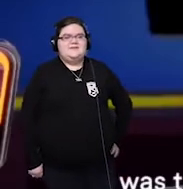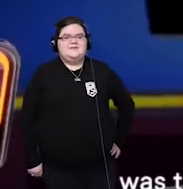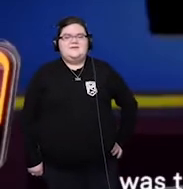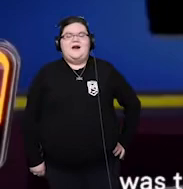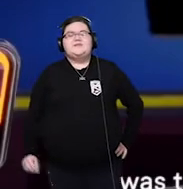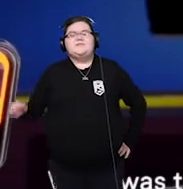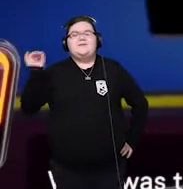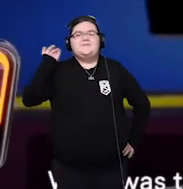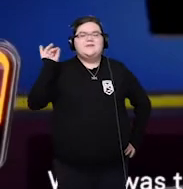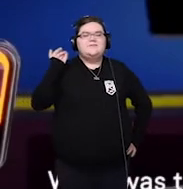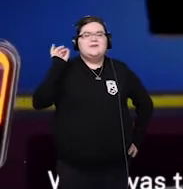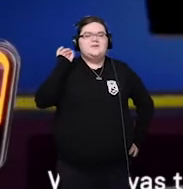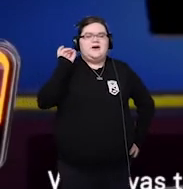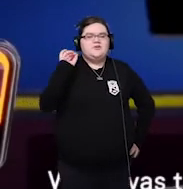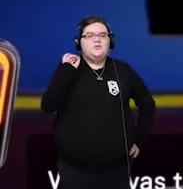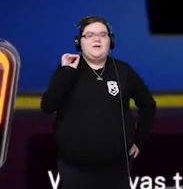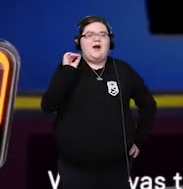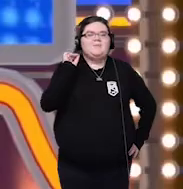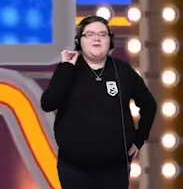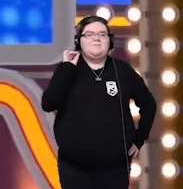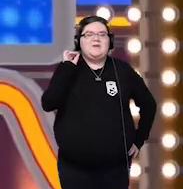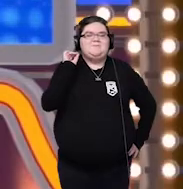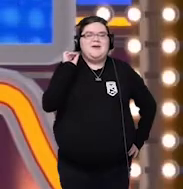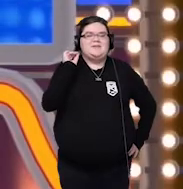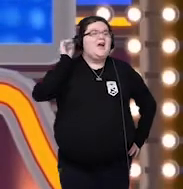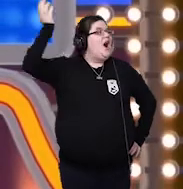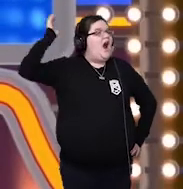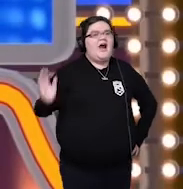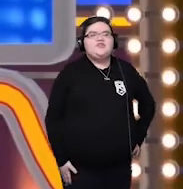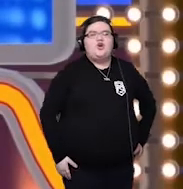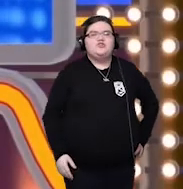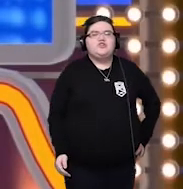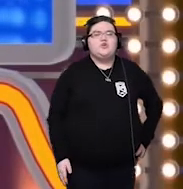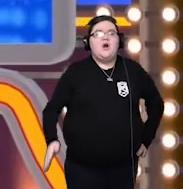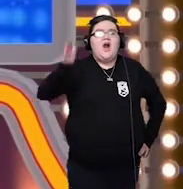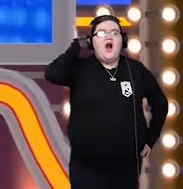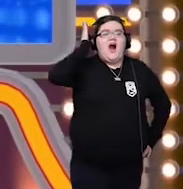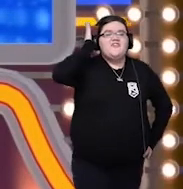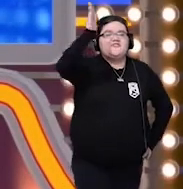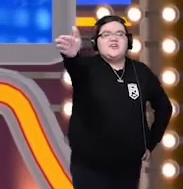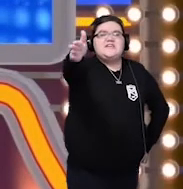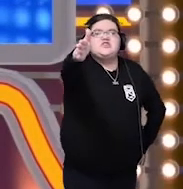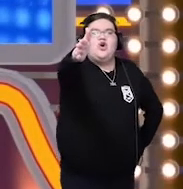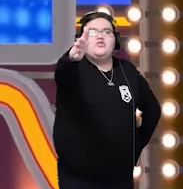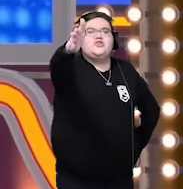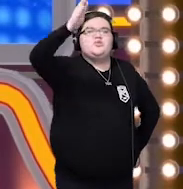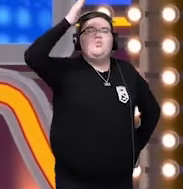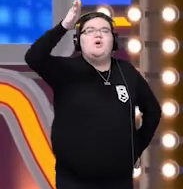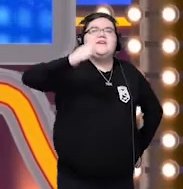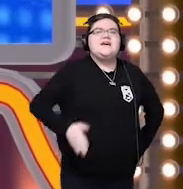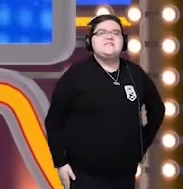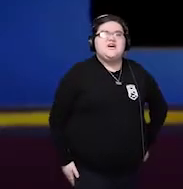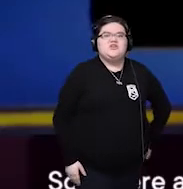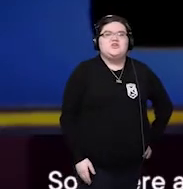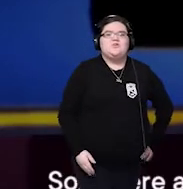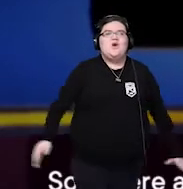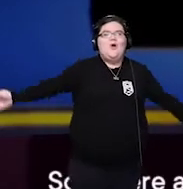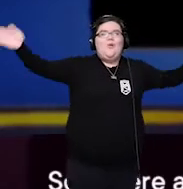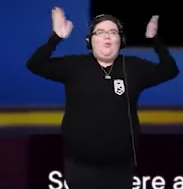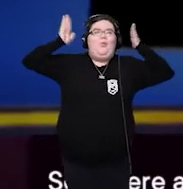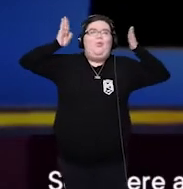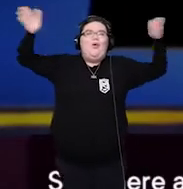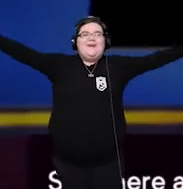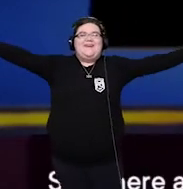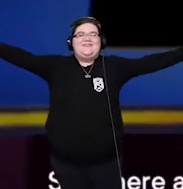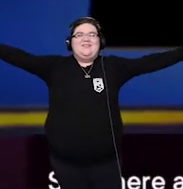Under the boardwalk. I swear, if this one is underwear, I'm gonna be pissed. I told you! I said where! I freaking told I said you! Where? What did I no, tell you? Said